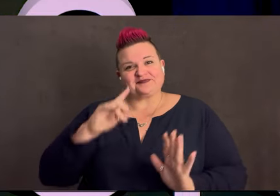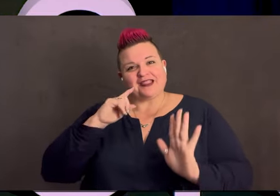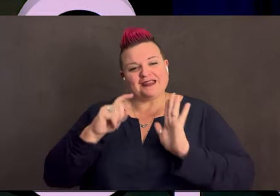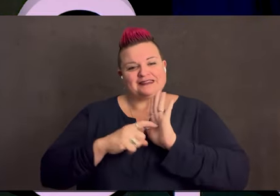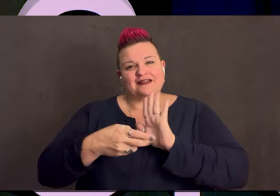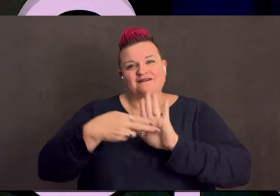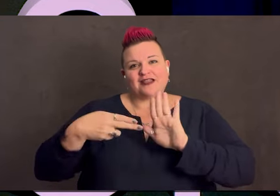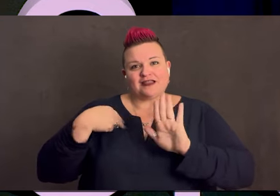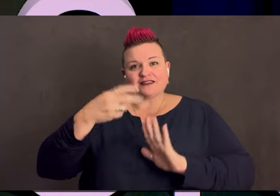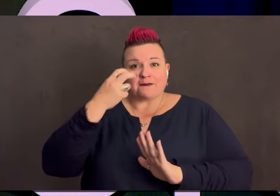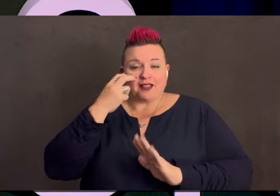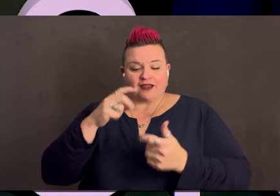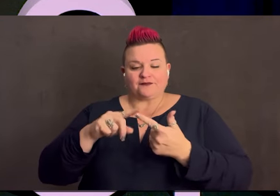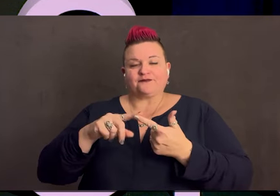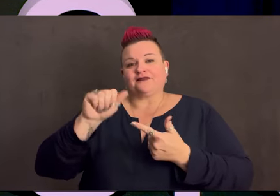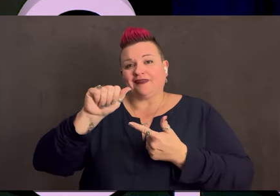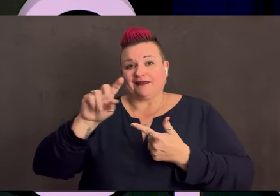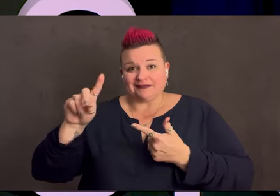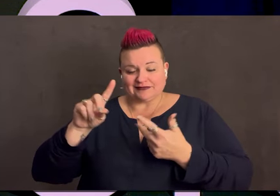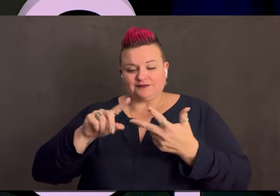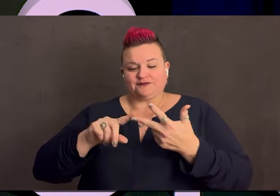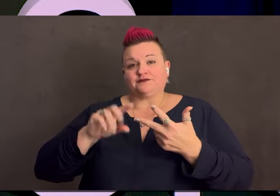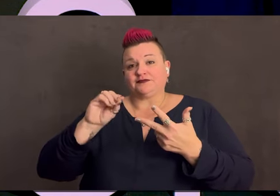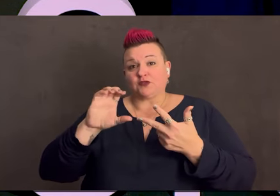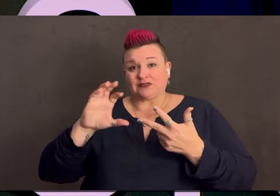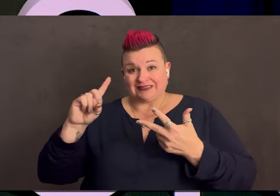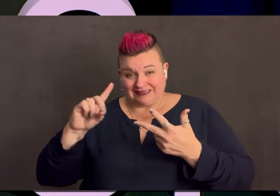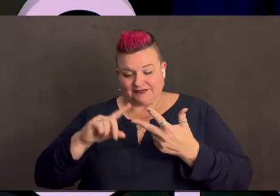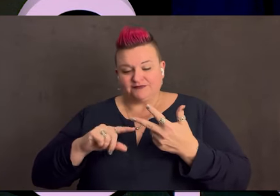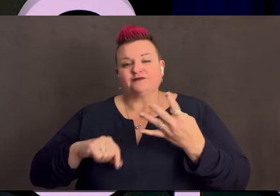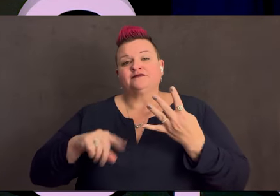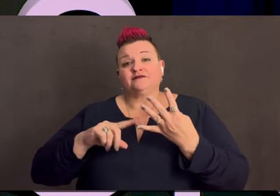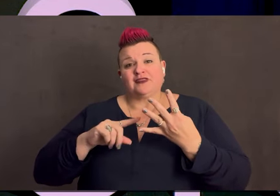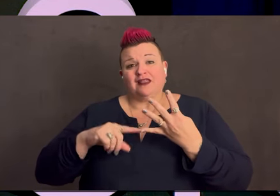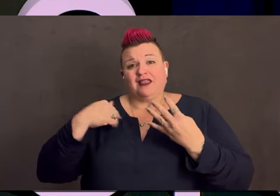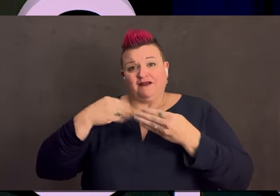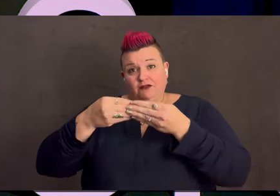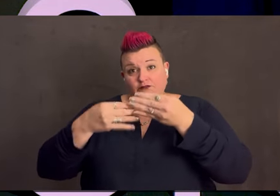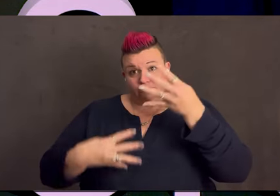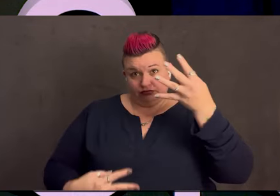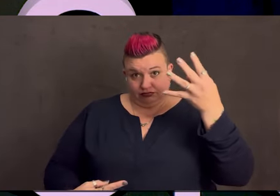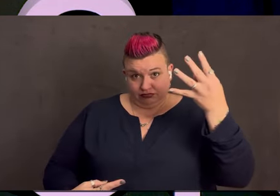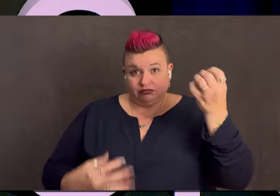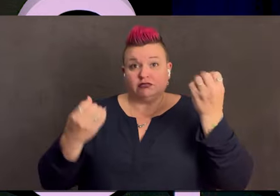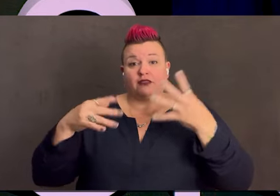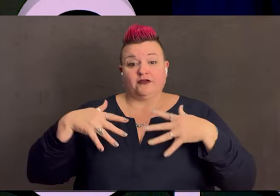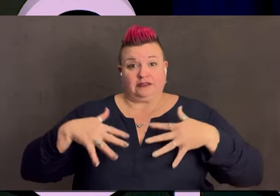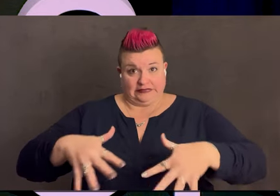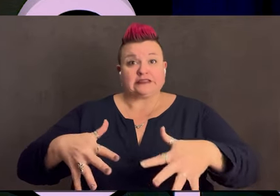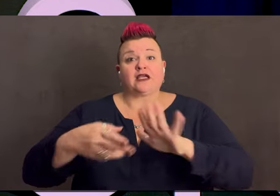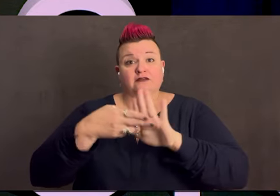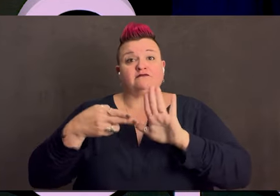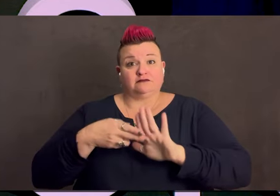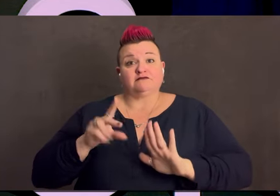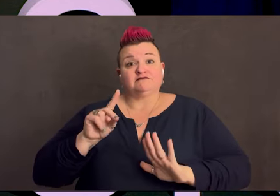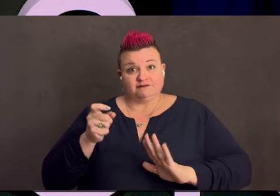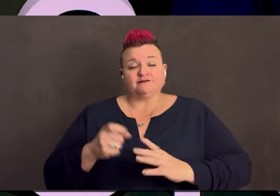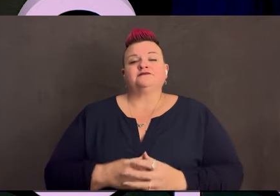I identify as blind, ADD, OCD, and have a myriad of anxiety